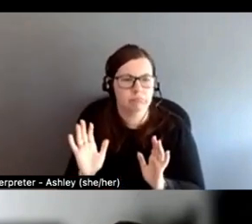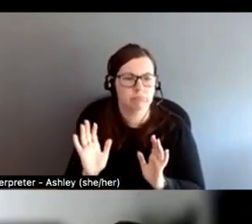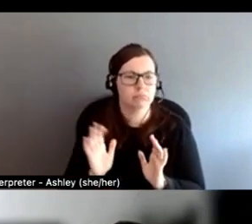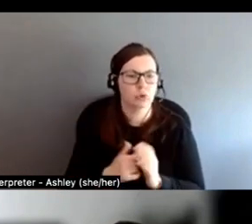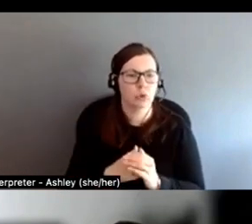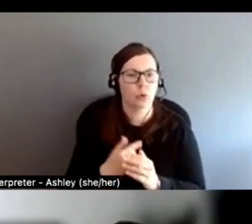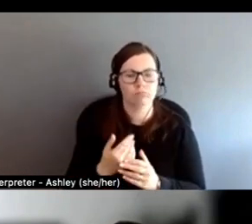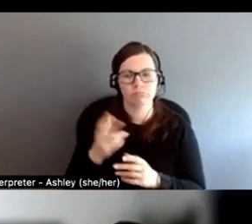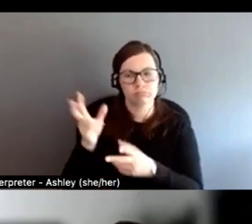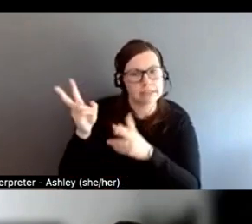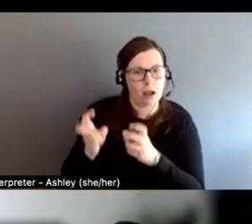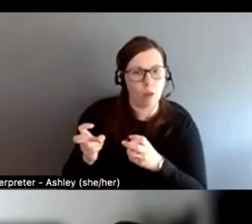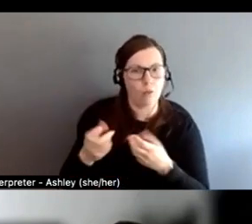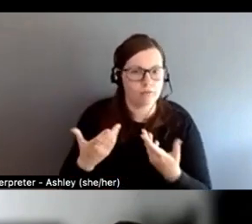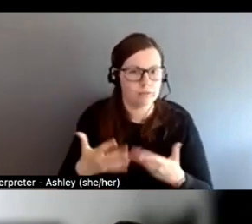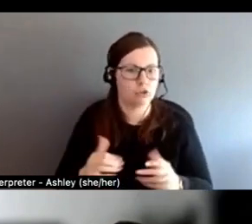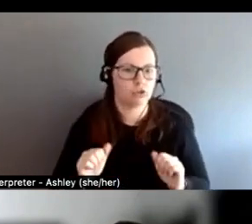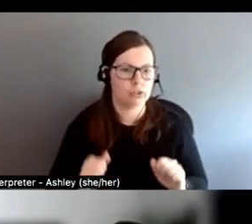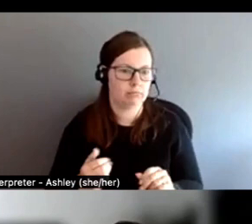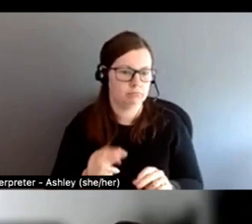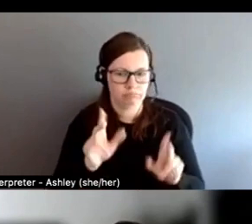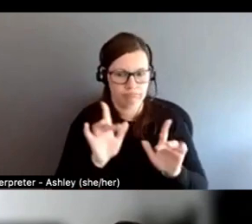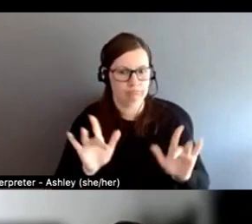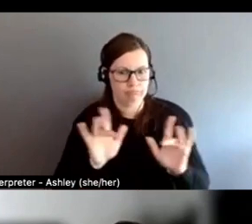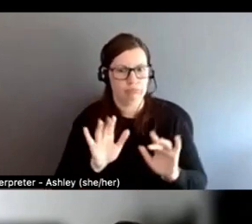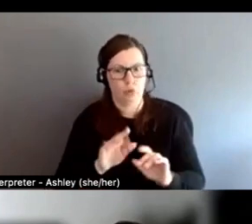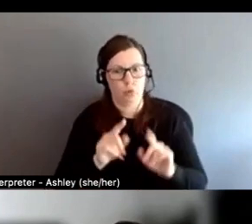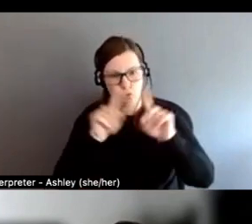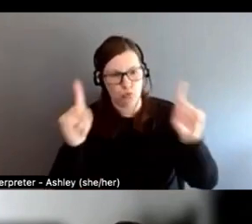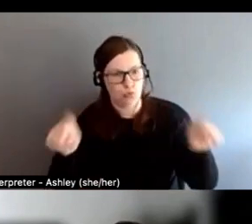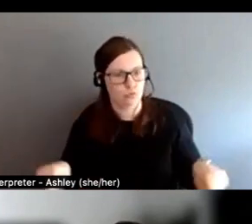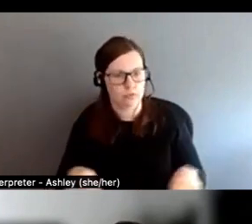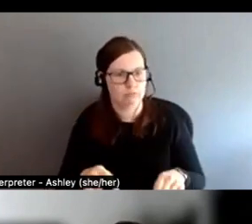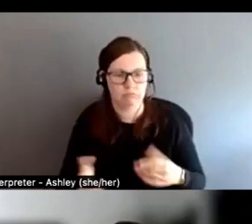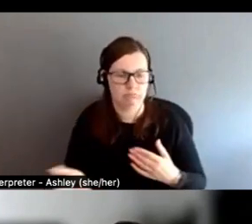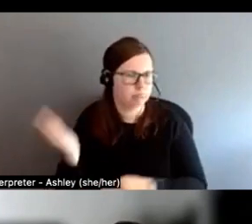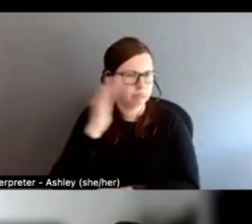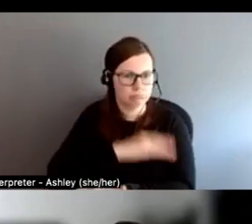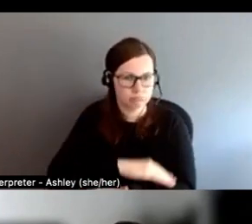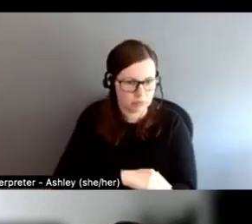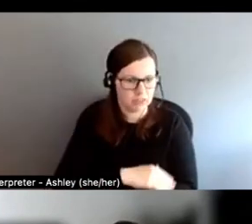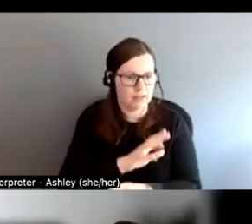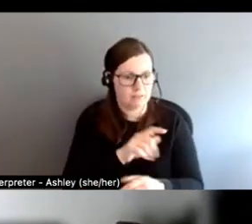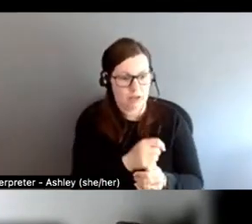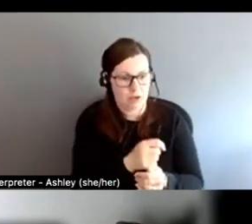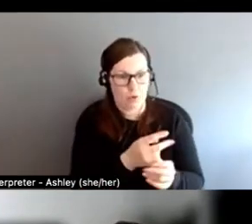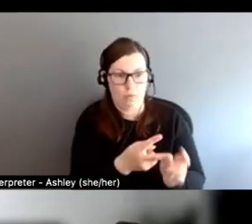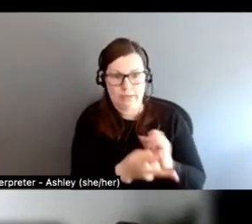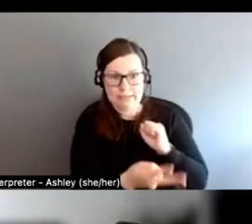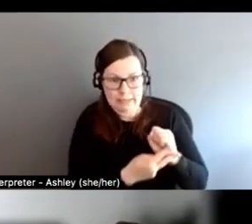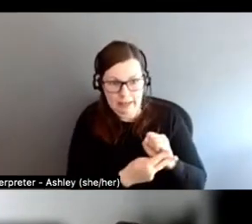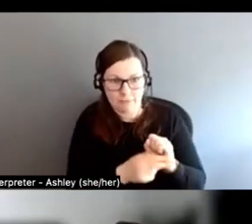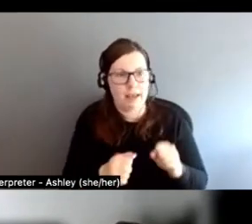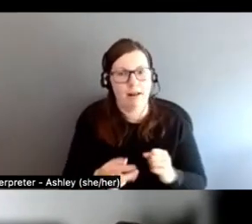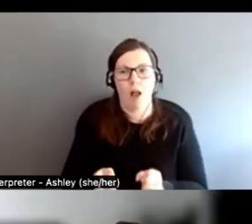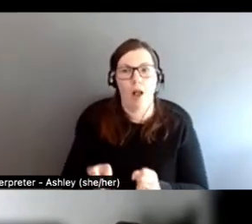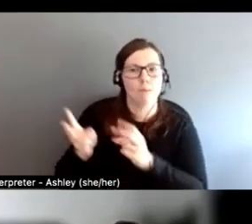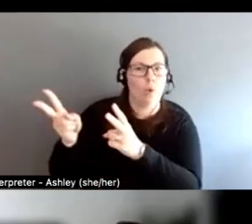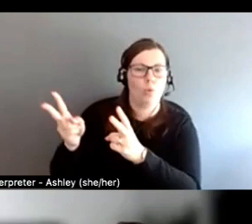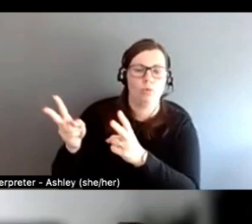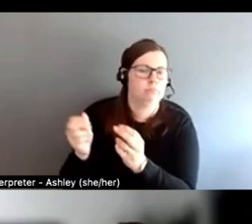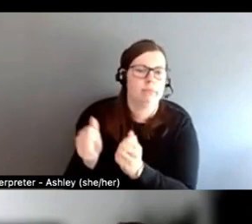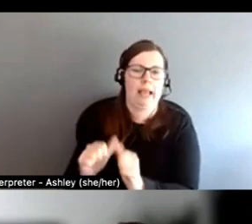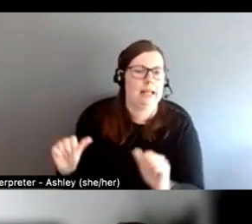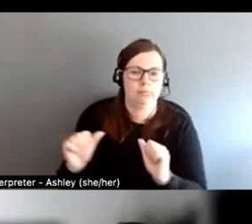edit through that FreeCam 8, and then you can upload it wherever you want to any other platform.